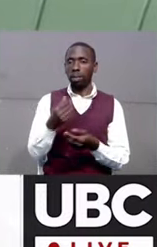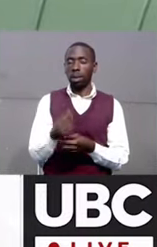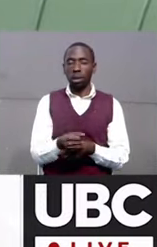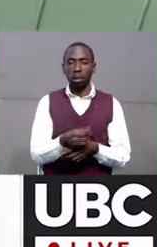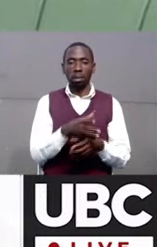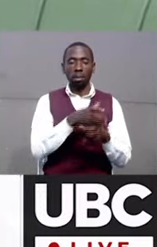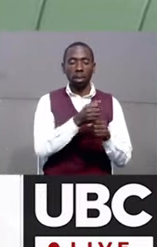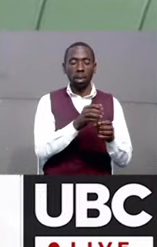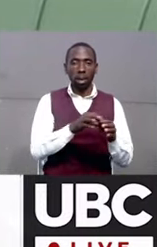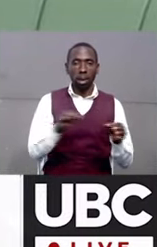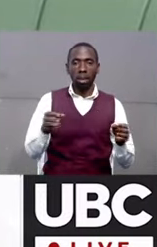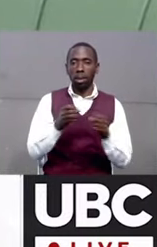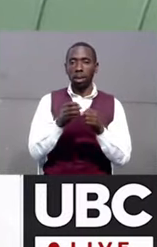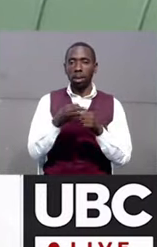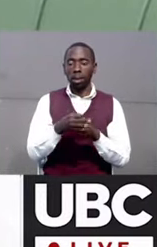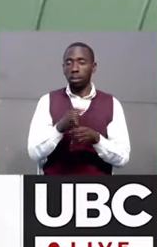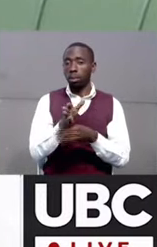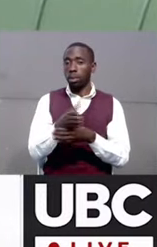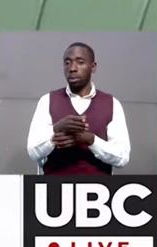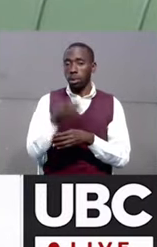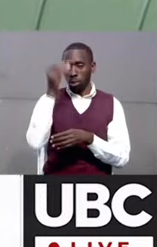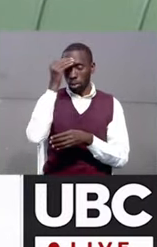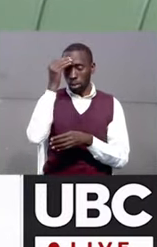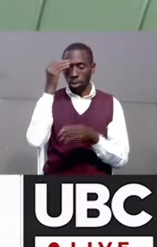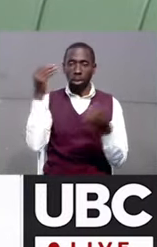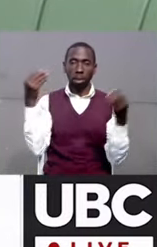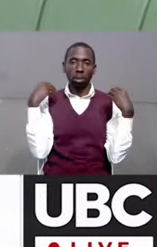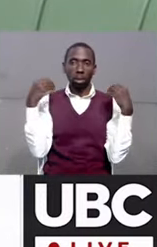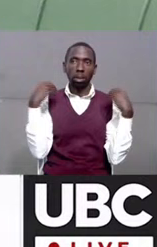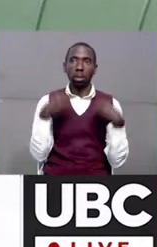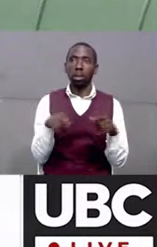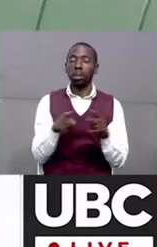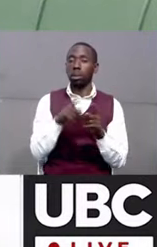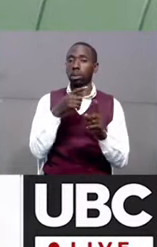vote 13, Minister of Education and Sports. A total of